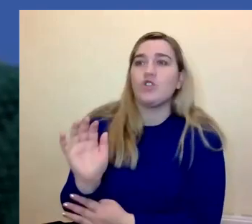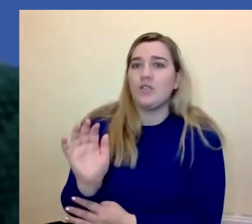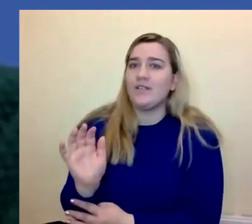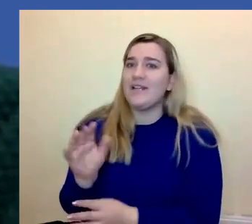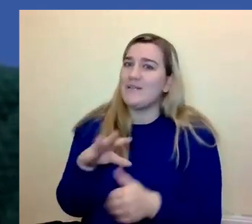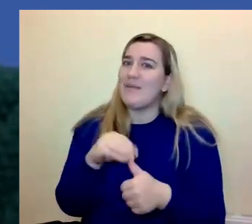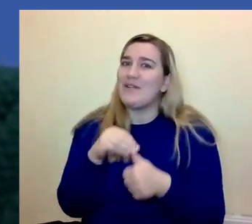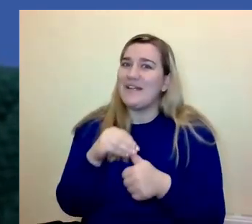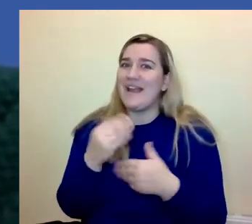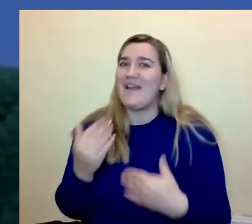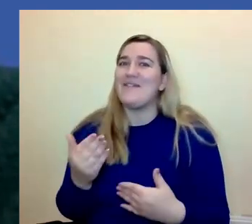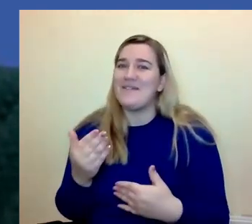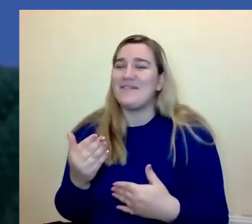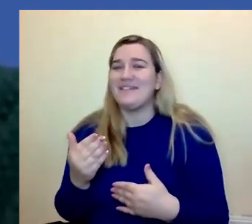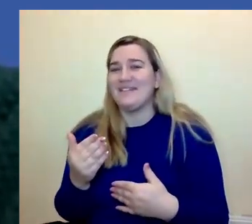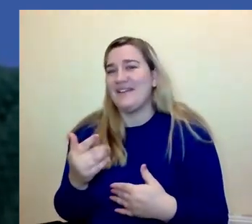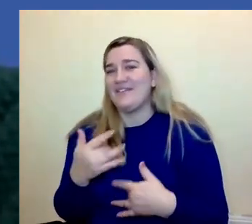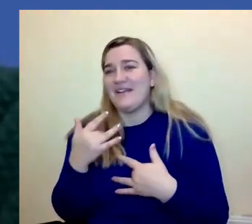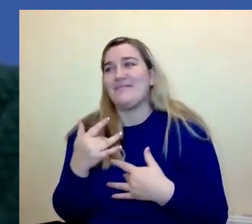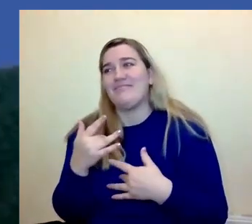and age.